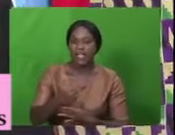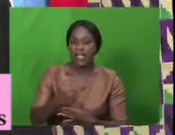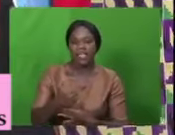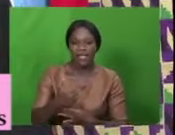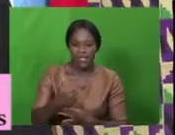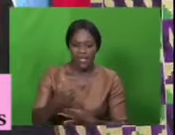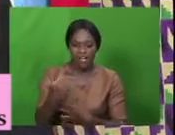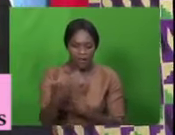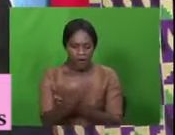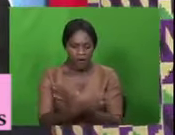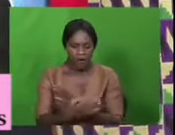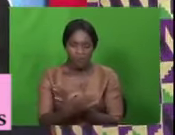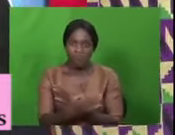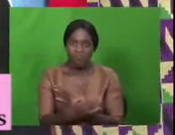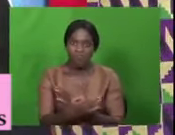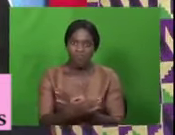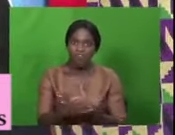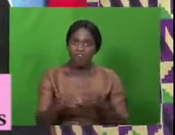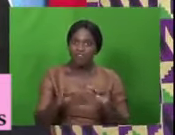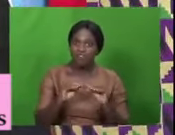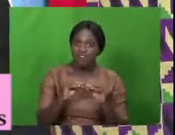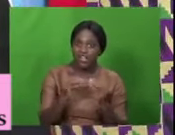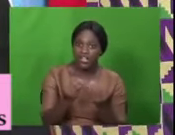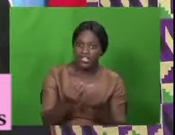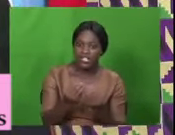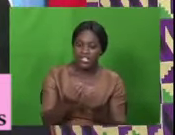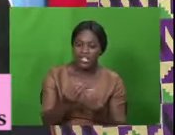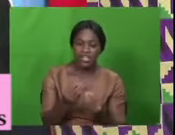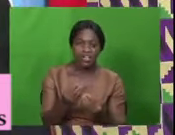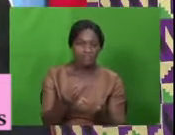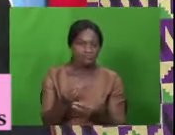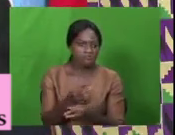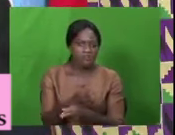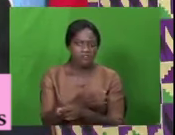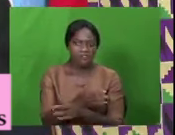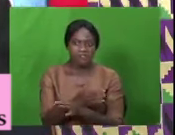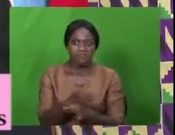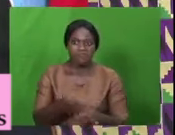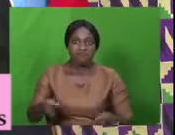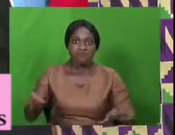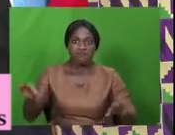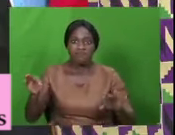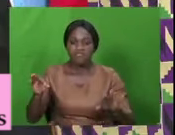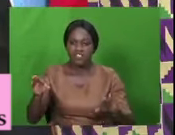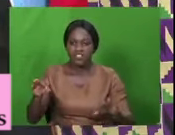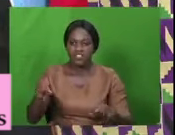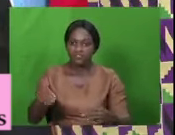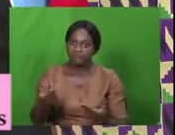corps feel able to join in our national discourse